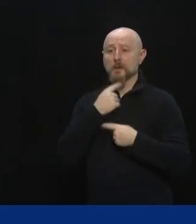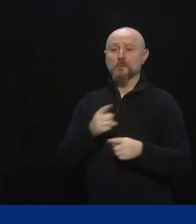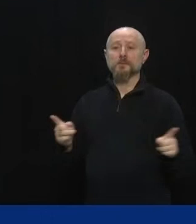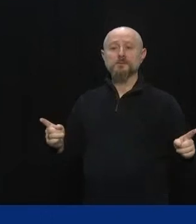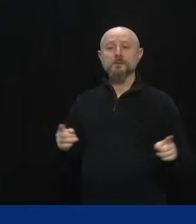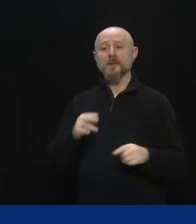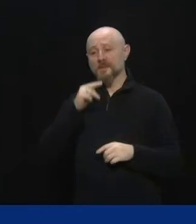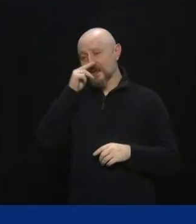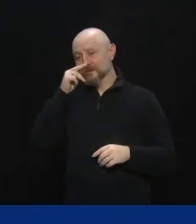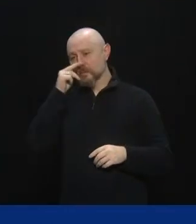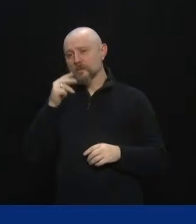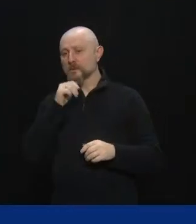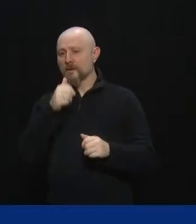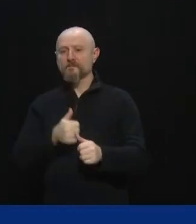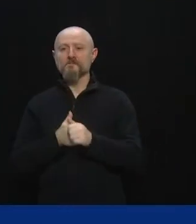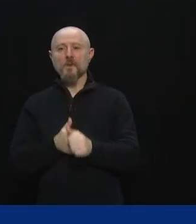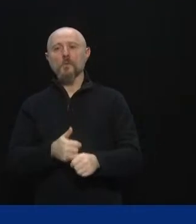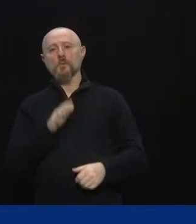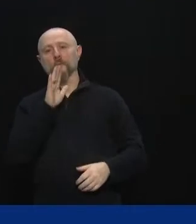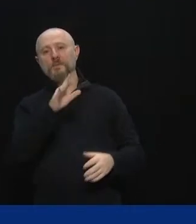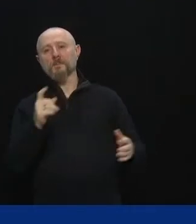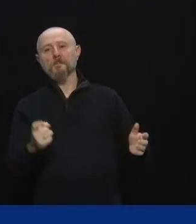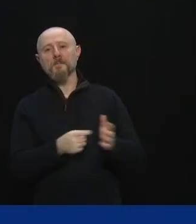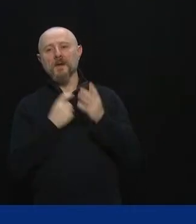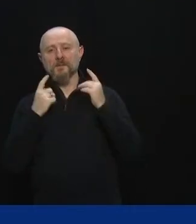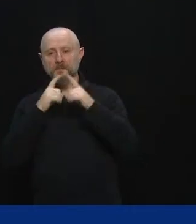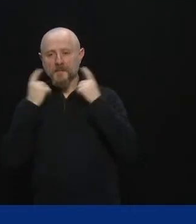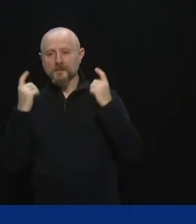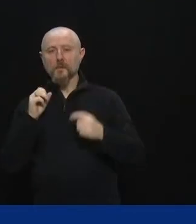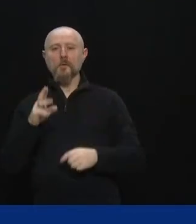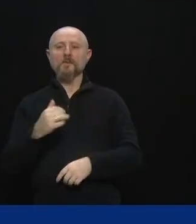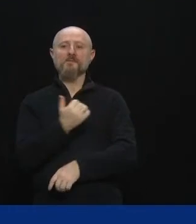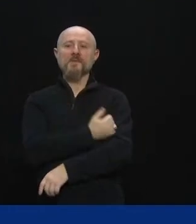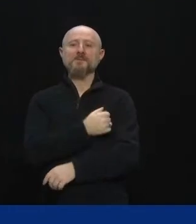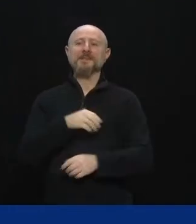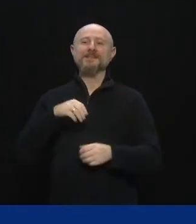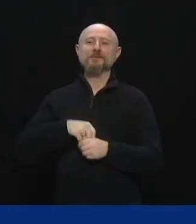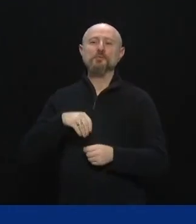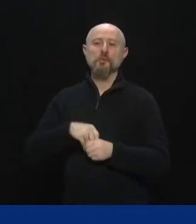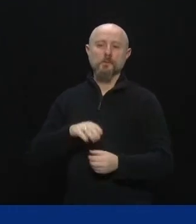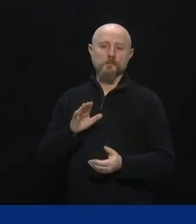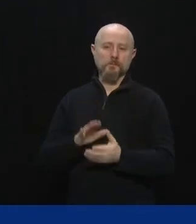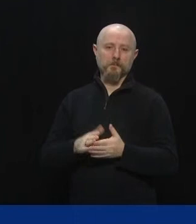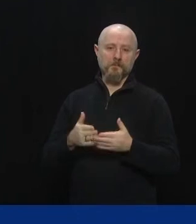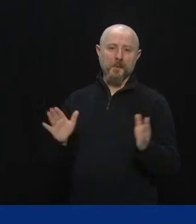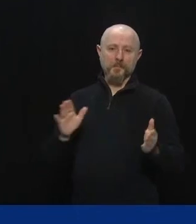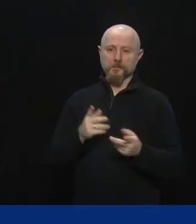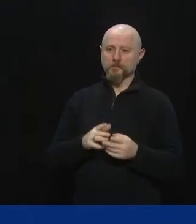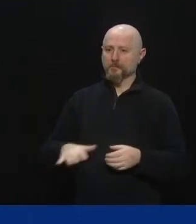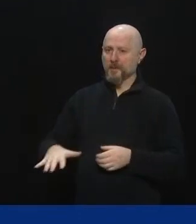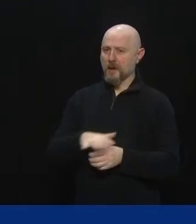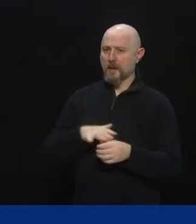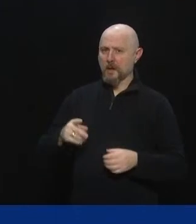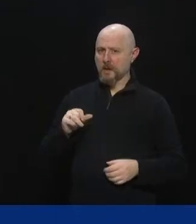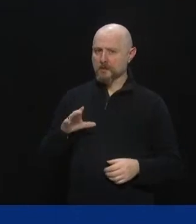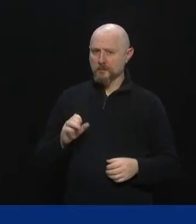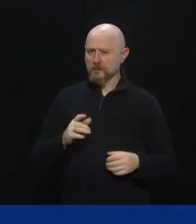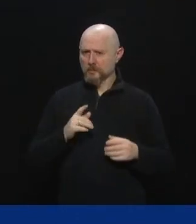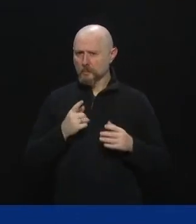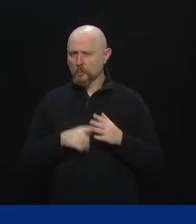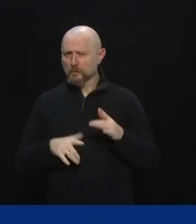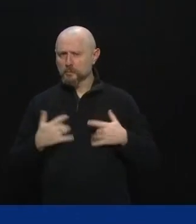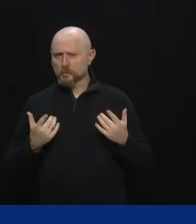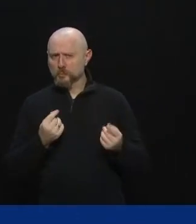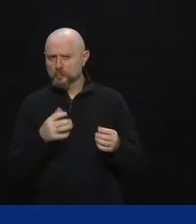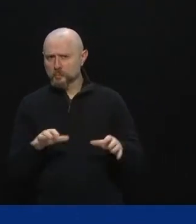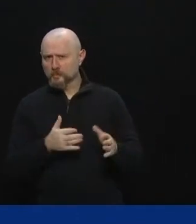obey your mandate for mask or vaccine requirements in indoor public places. What do you plan to do about this public and